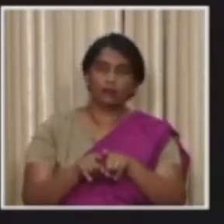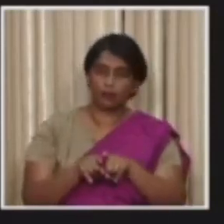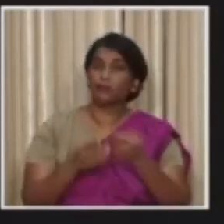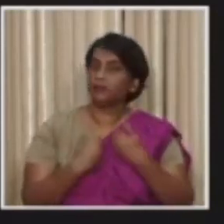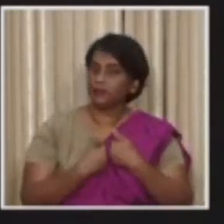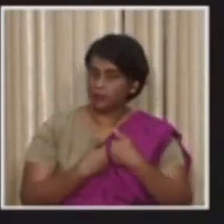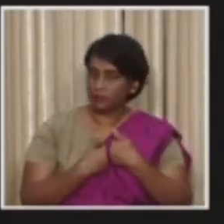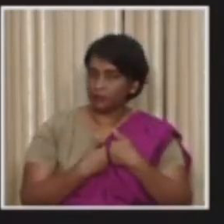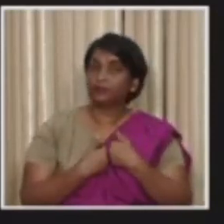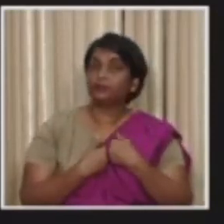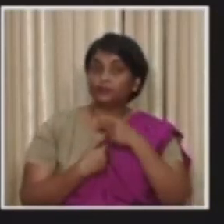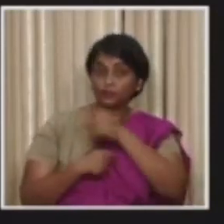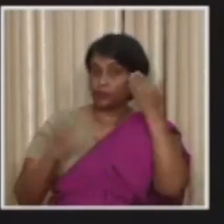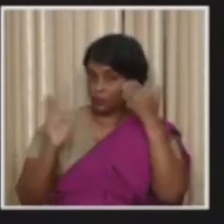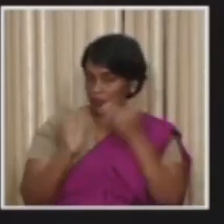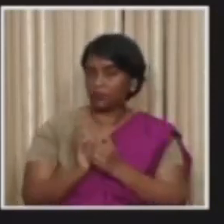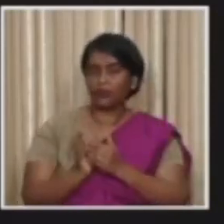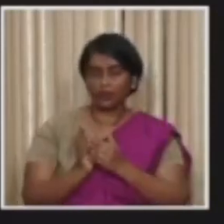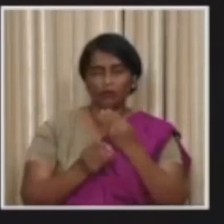that. As we have agreed